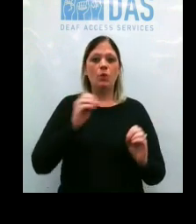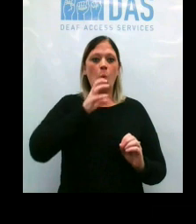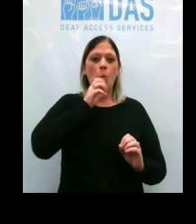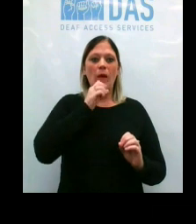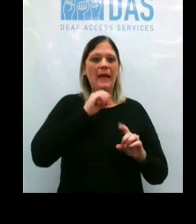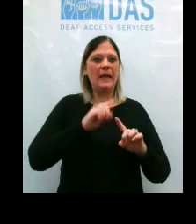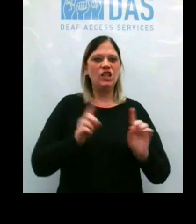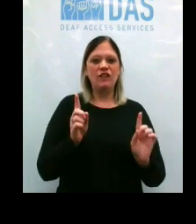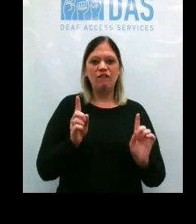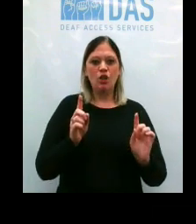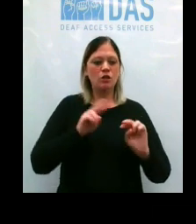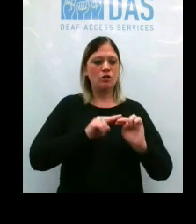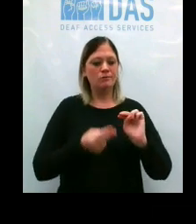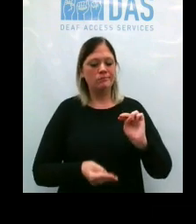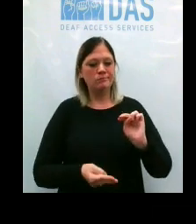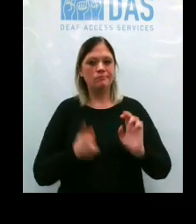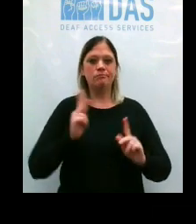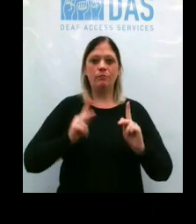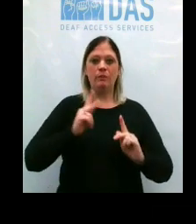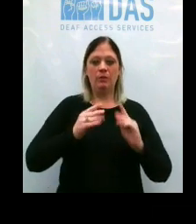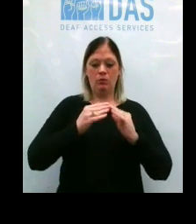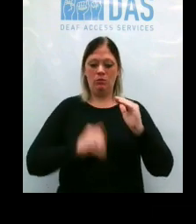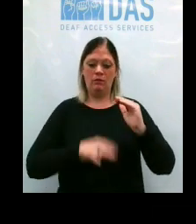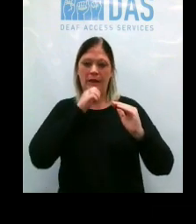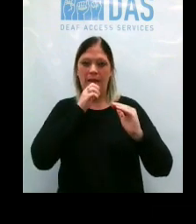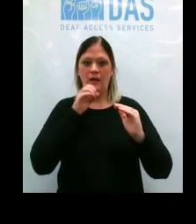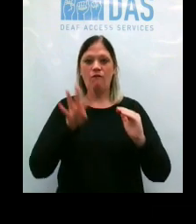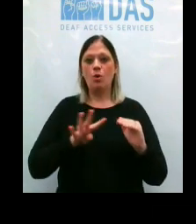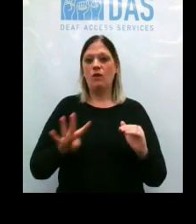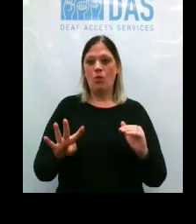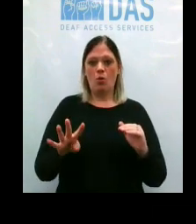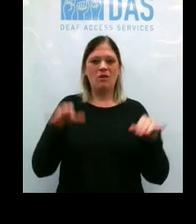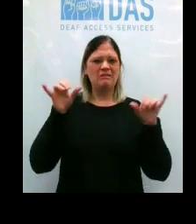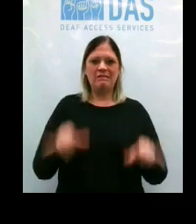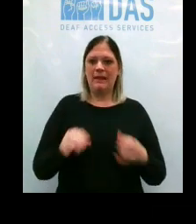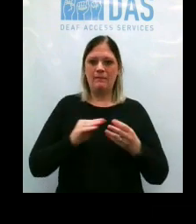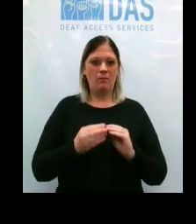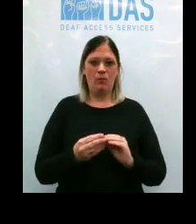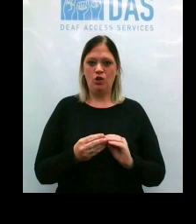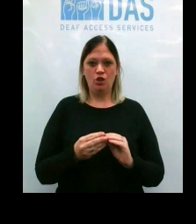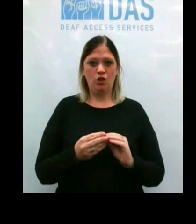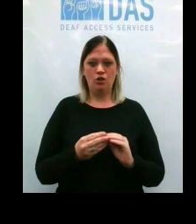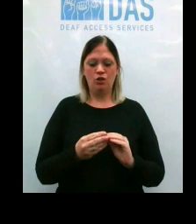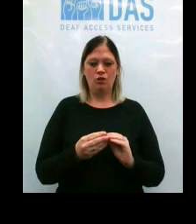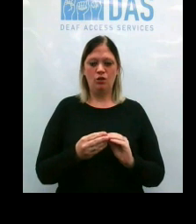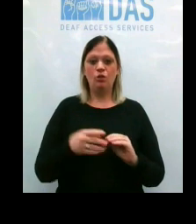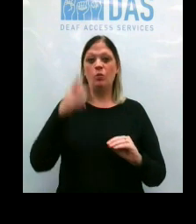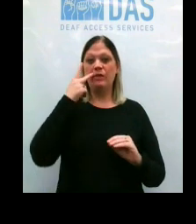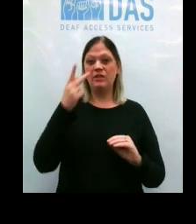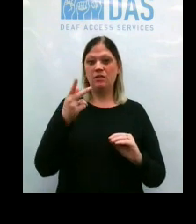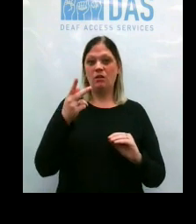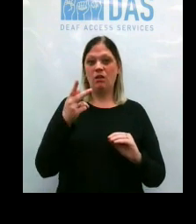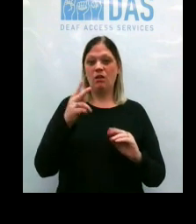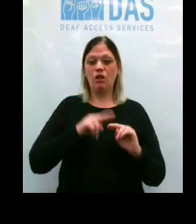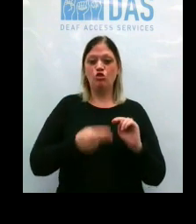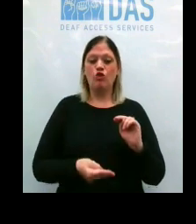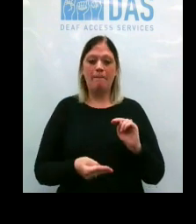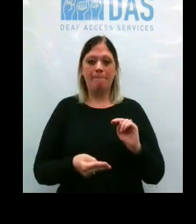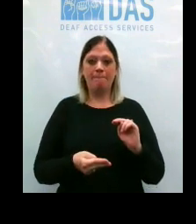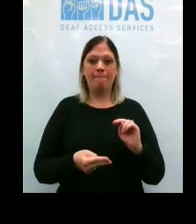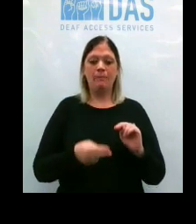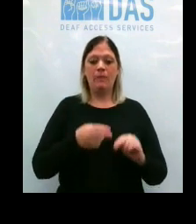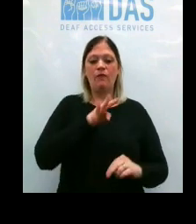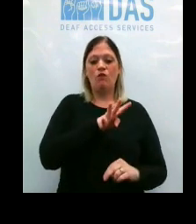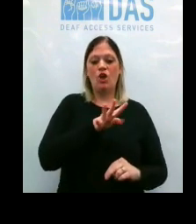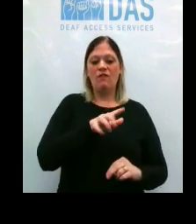drops with regards to the people under the age of 44. It's still the same numbers, but we did see a drop in the 45